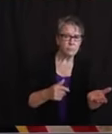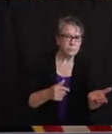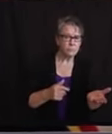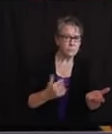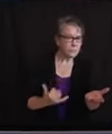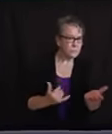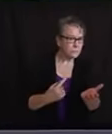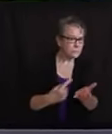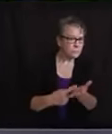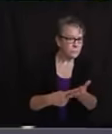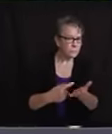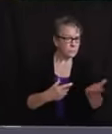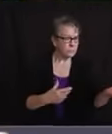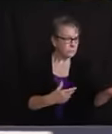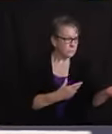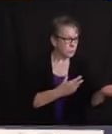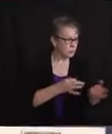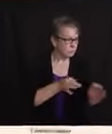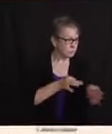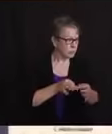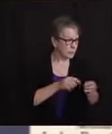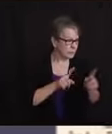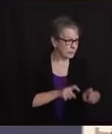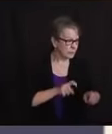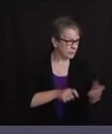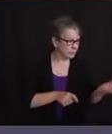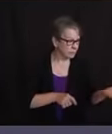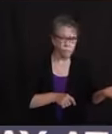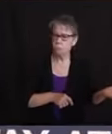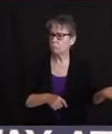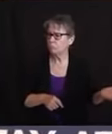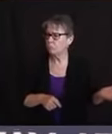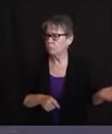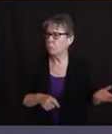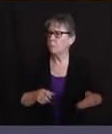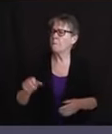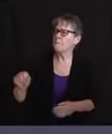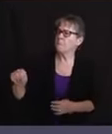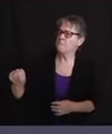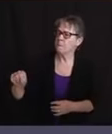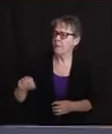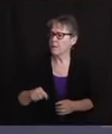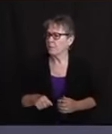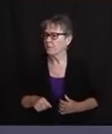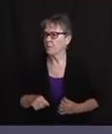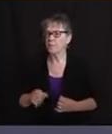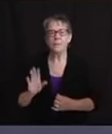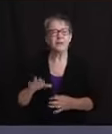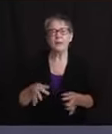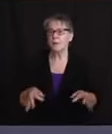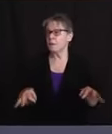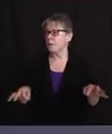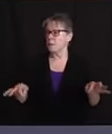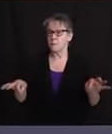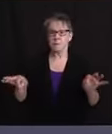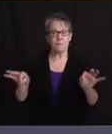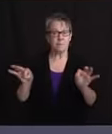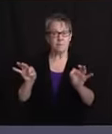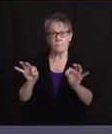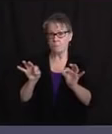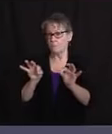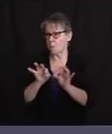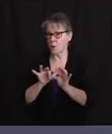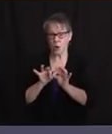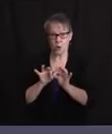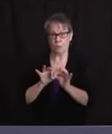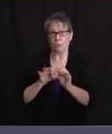most important containment activity that we have is isolation and quarantine. But in order to do